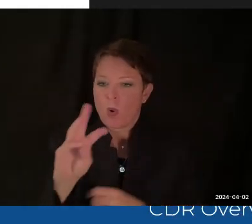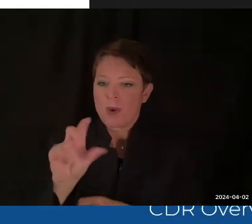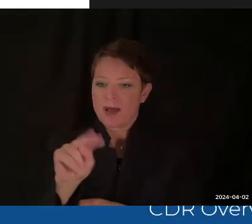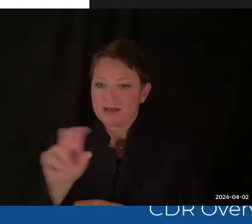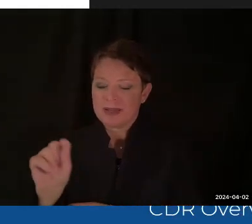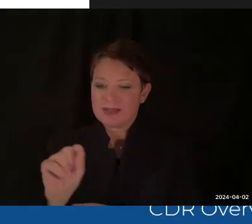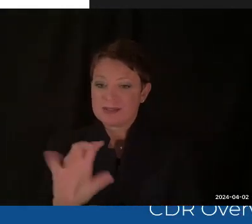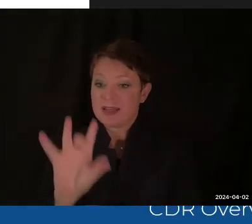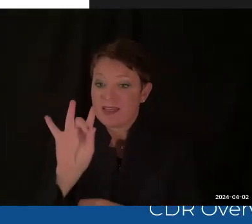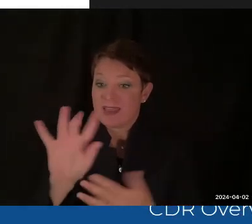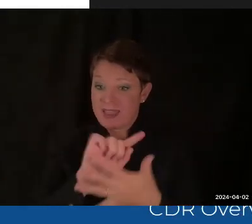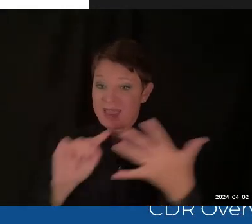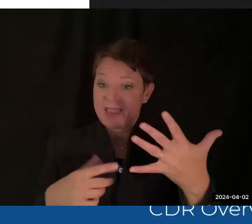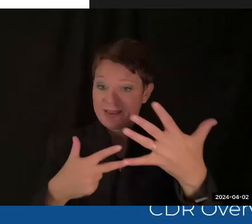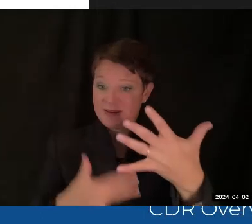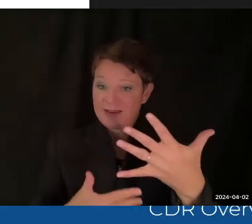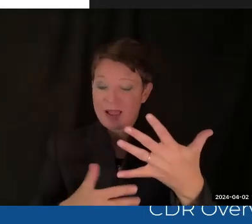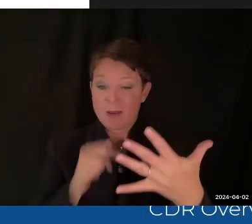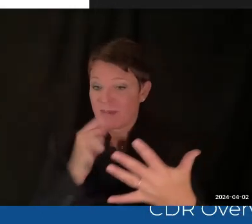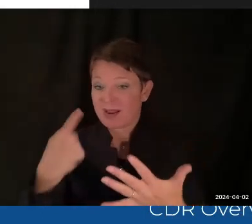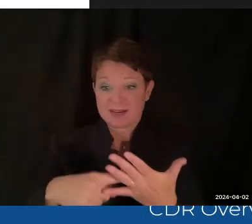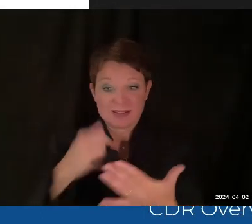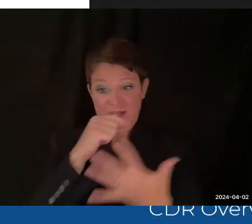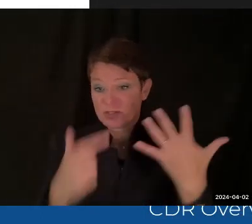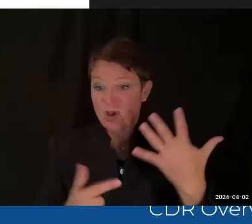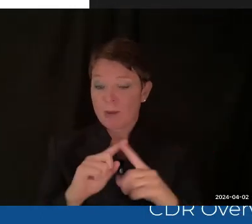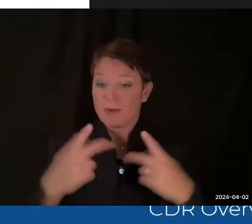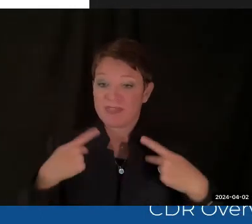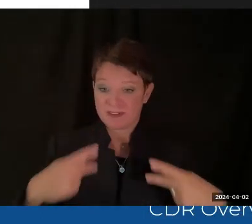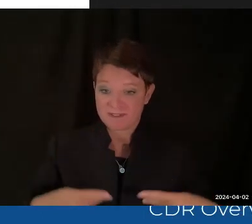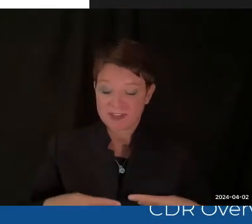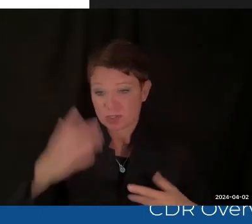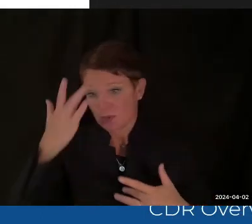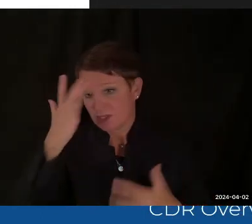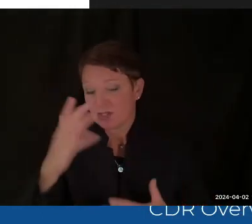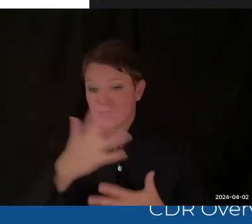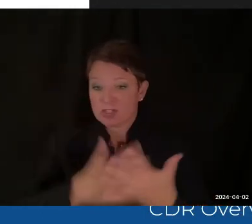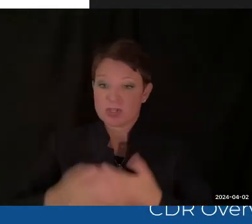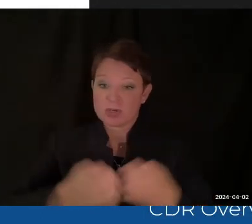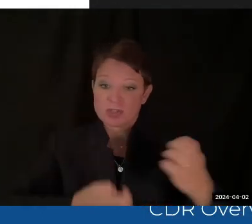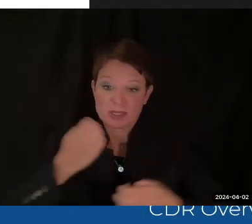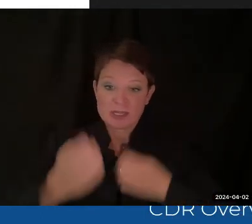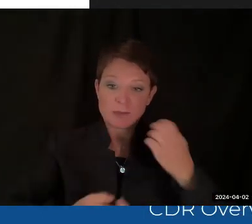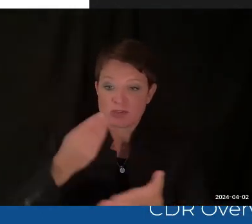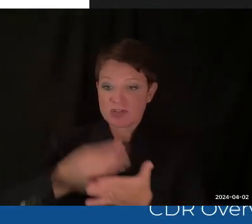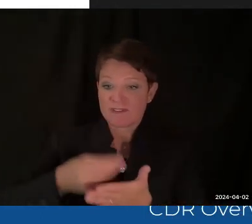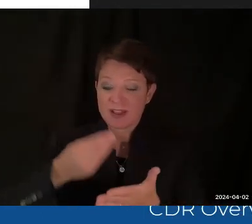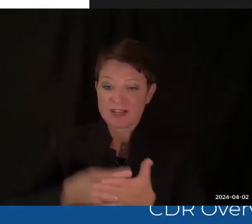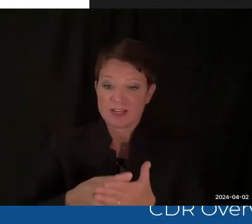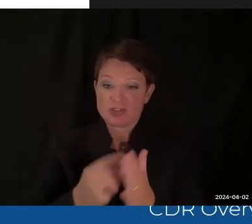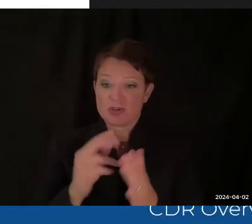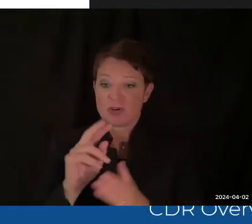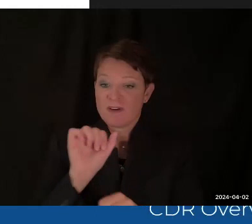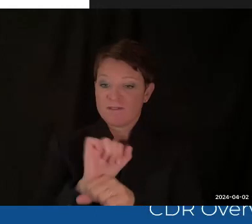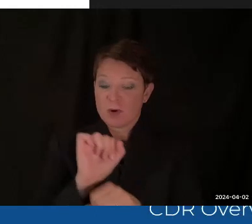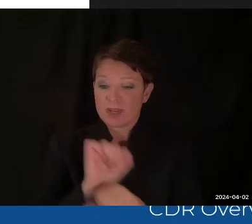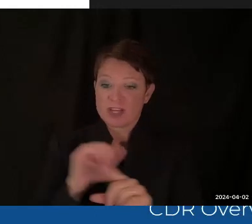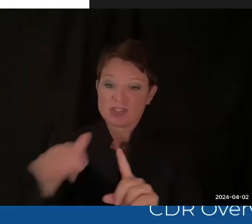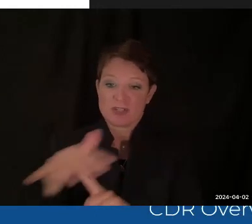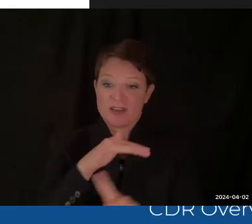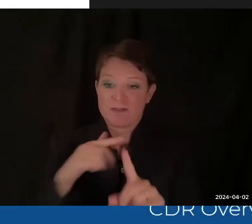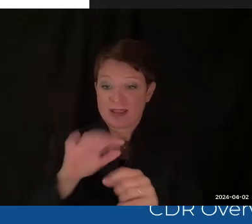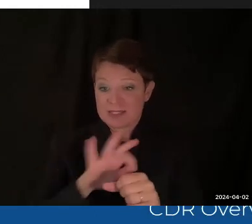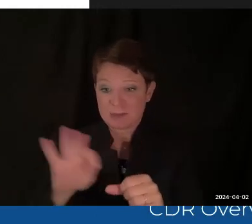8 dimensions of wellness, I'm not going to get into all of them, but there's physical, intellectual, social, emotional, financial, vocational, environmental,